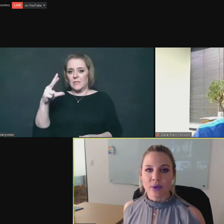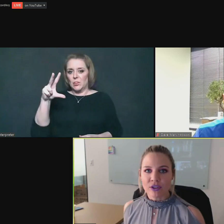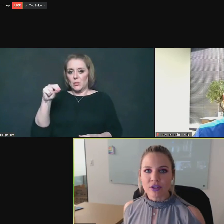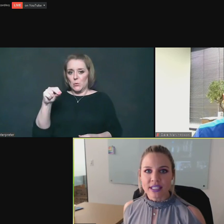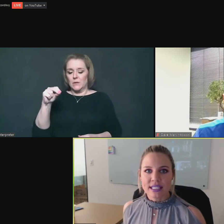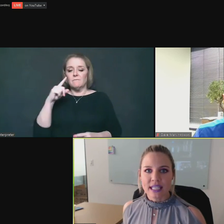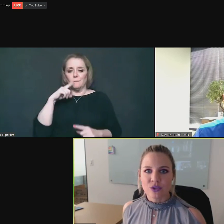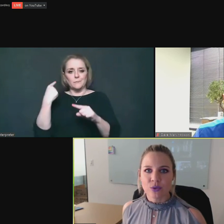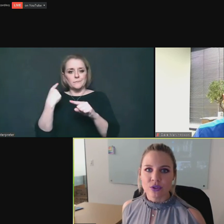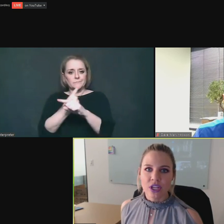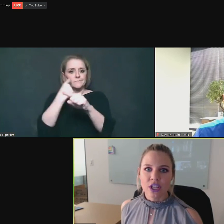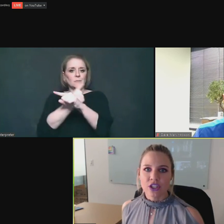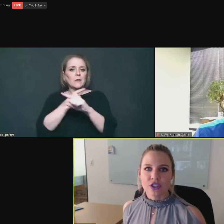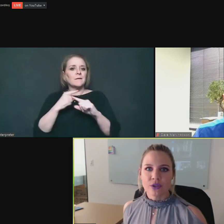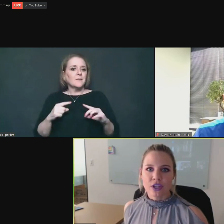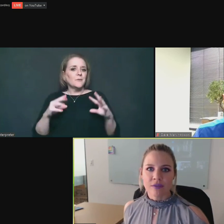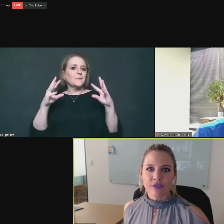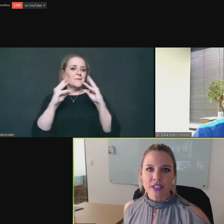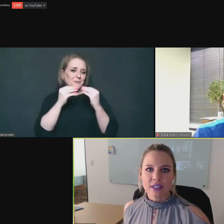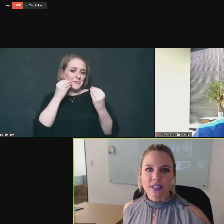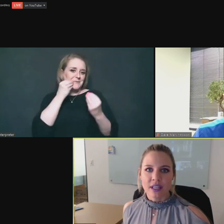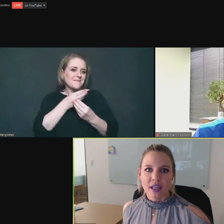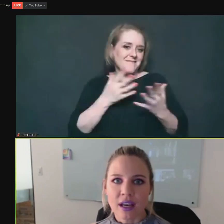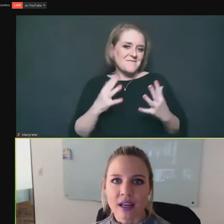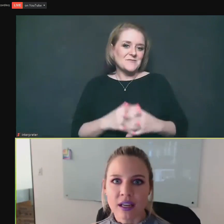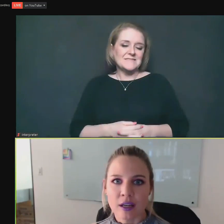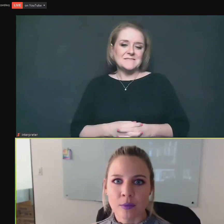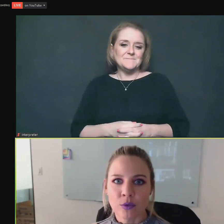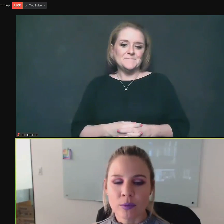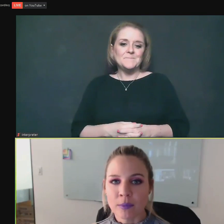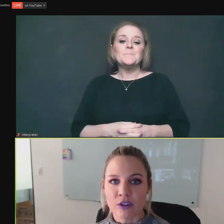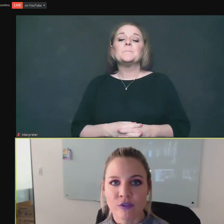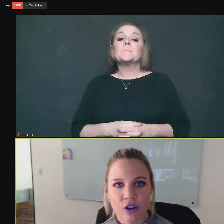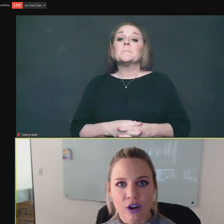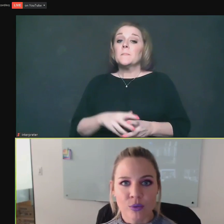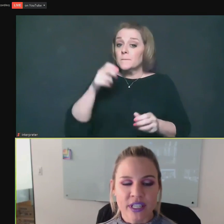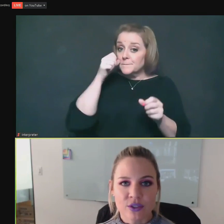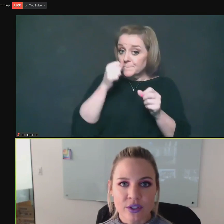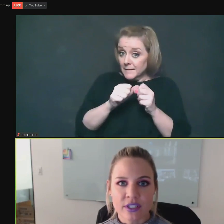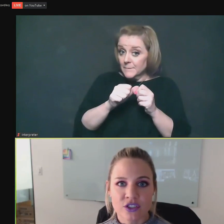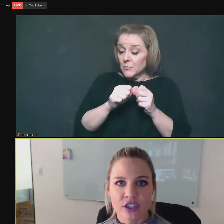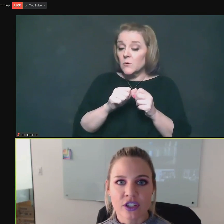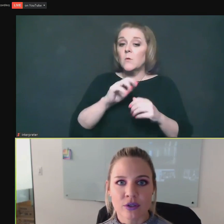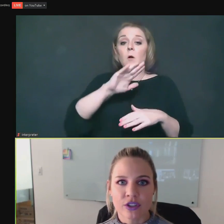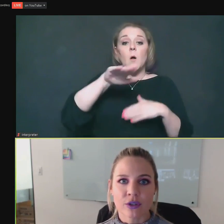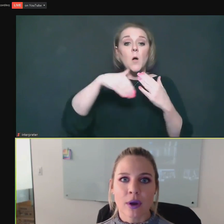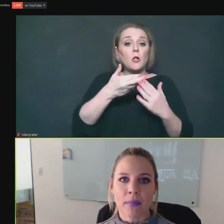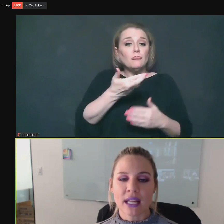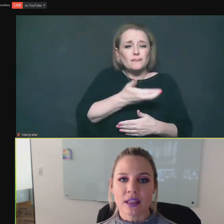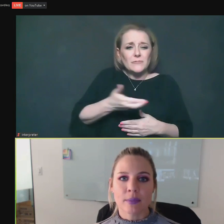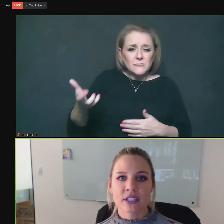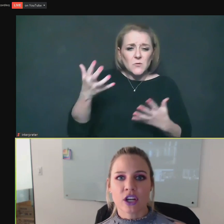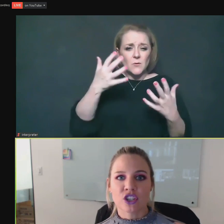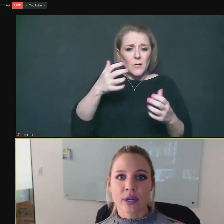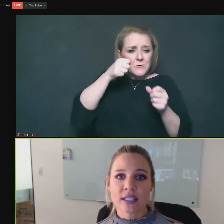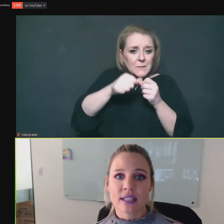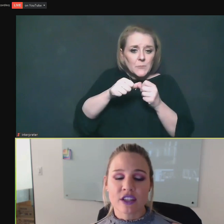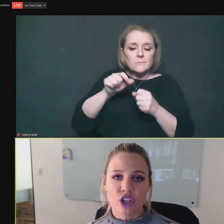city's regularly scheduled news conference. Remember, for all resources, you can go to